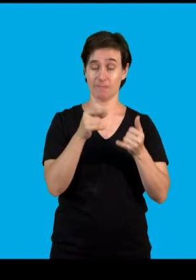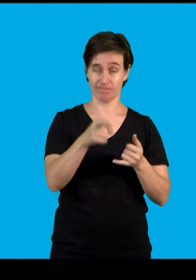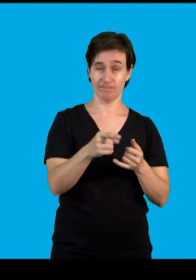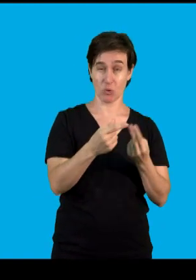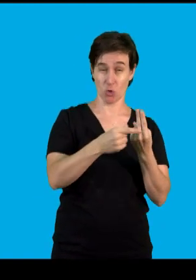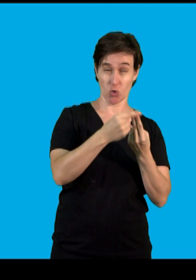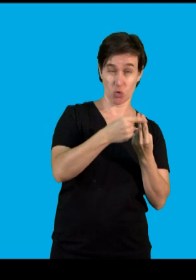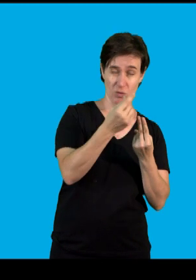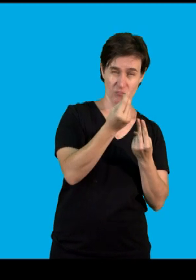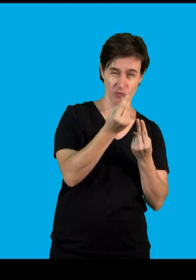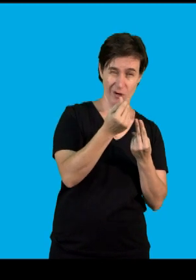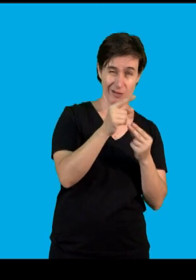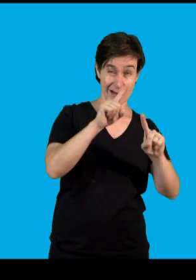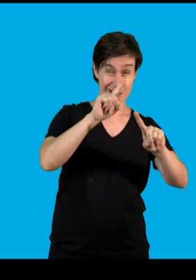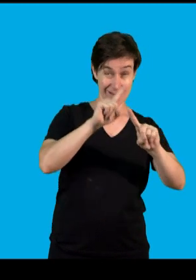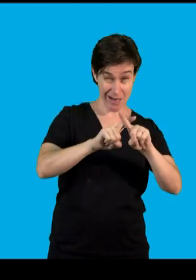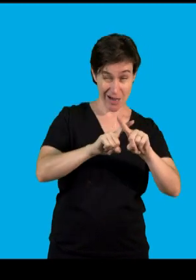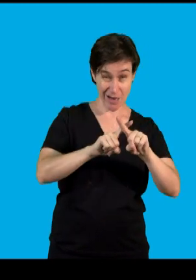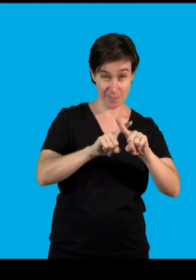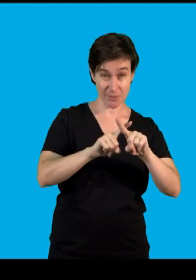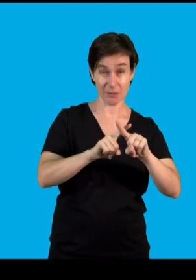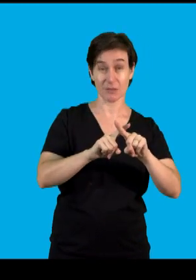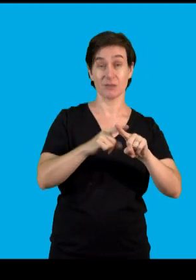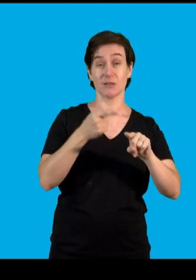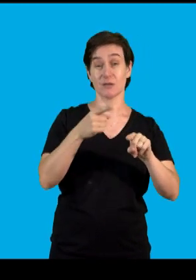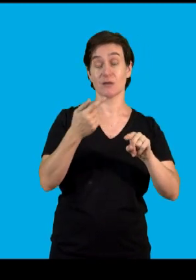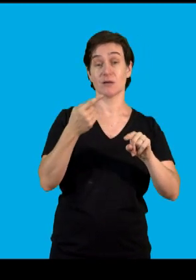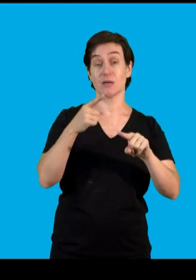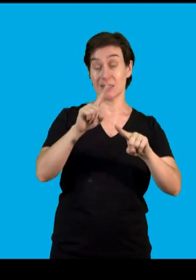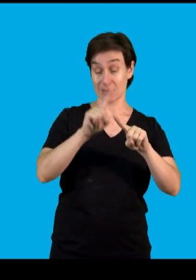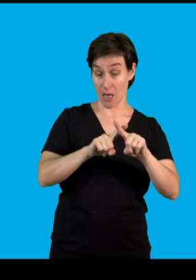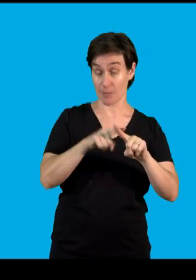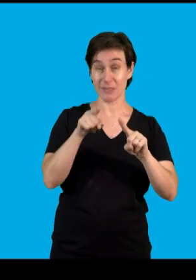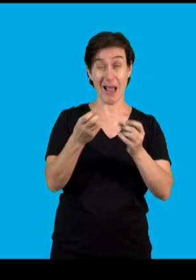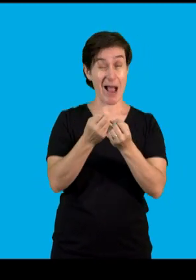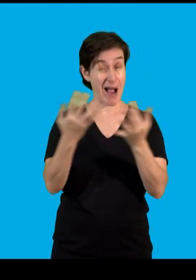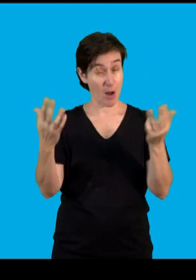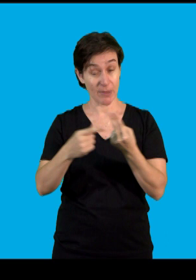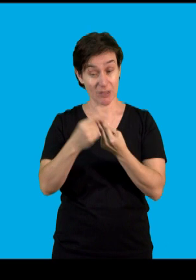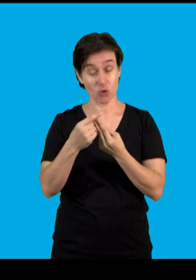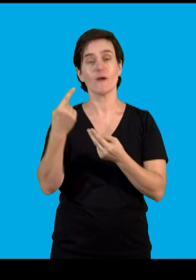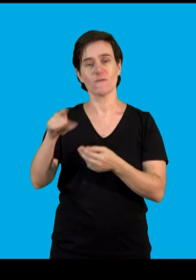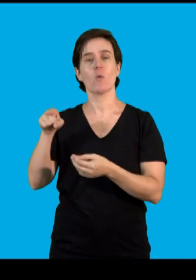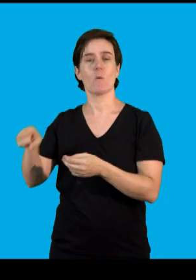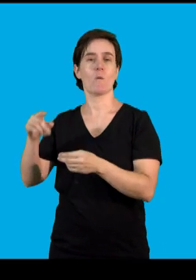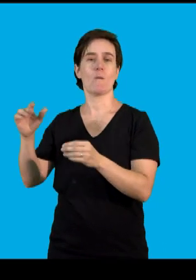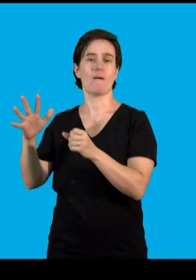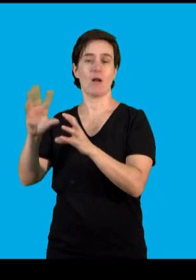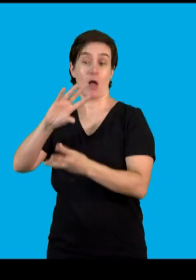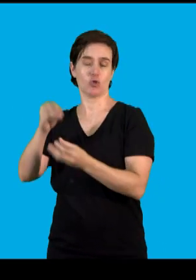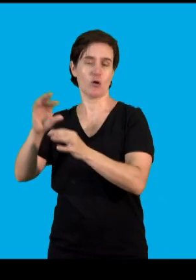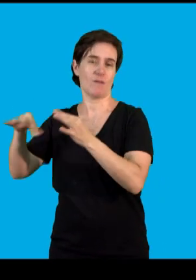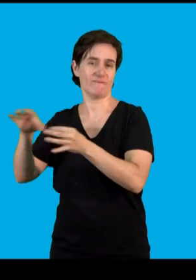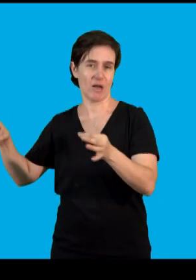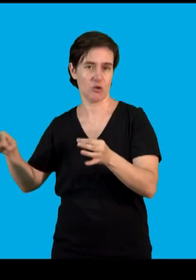price and multiplied to get the number of units to get the fund value. So now